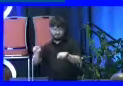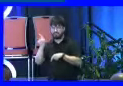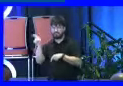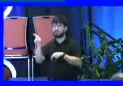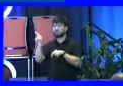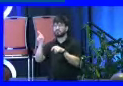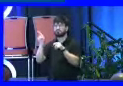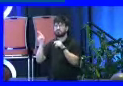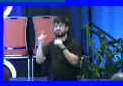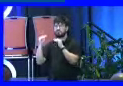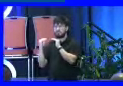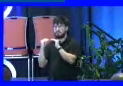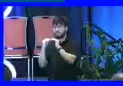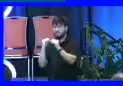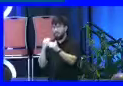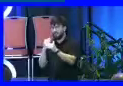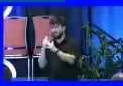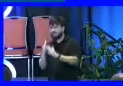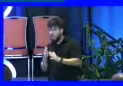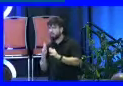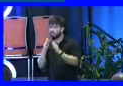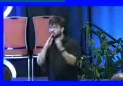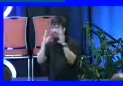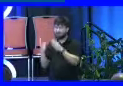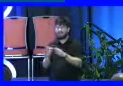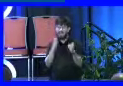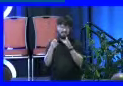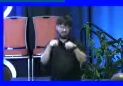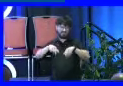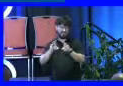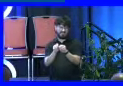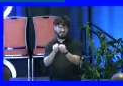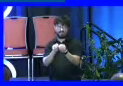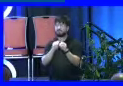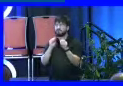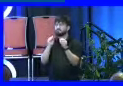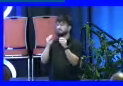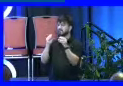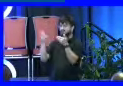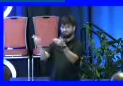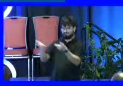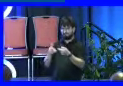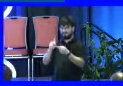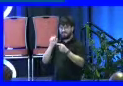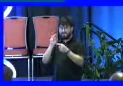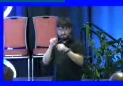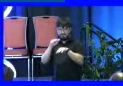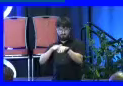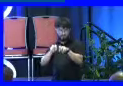partner, oh, you got it, in planning this session. So please join me in welcoming Kim in the panel.